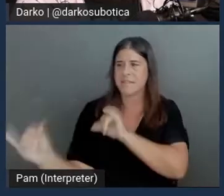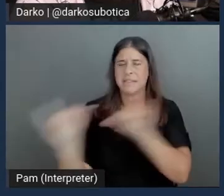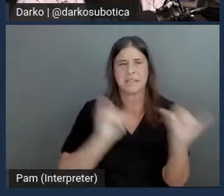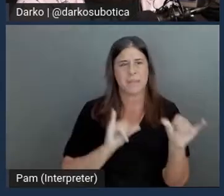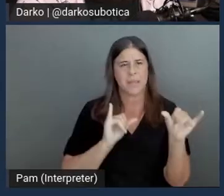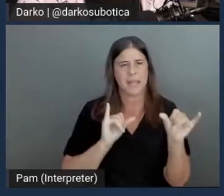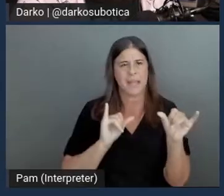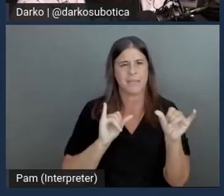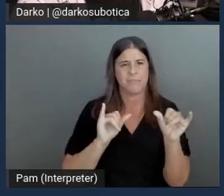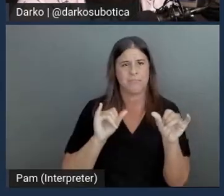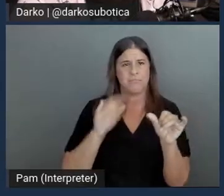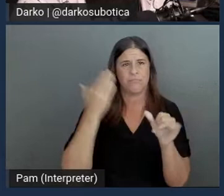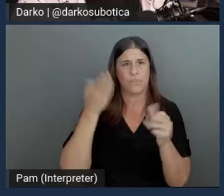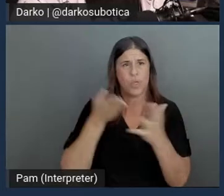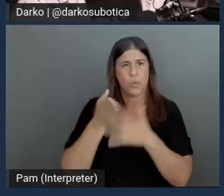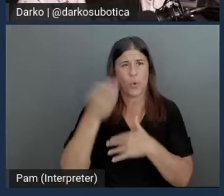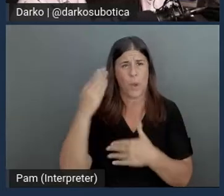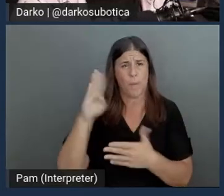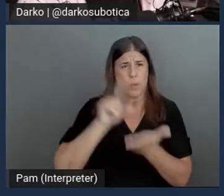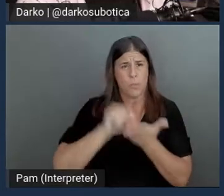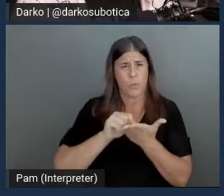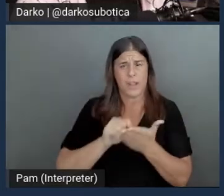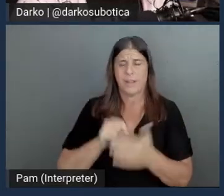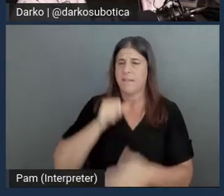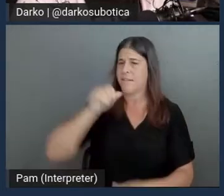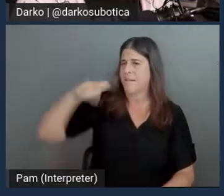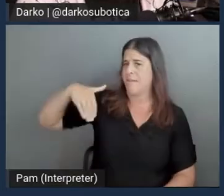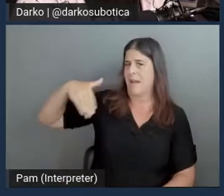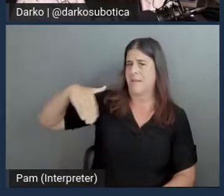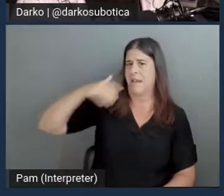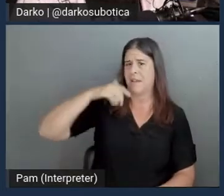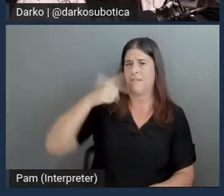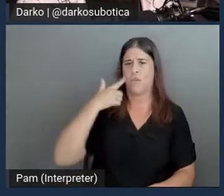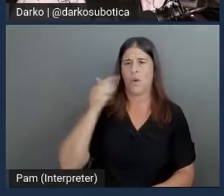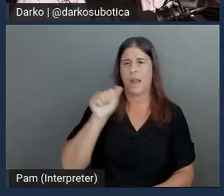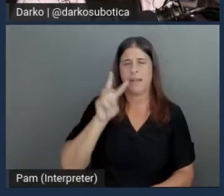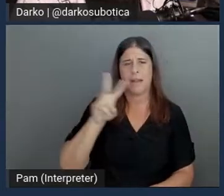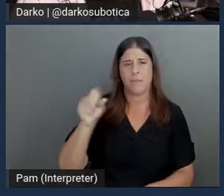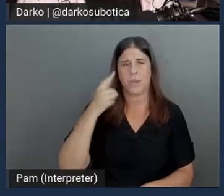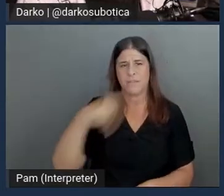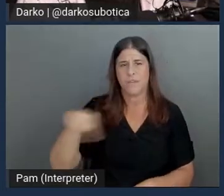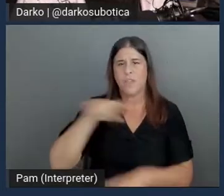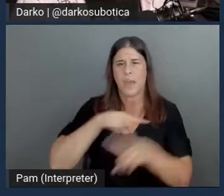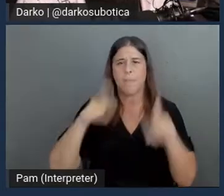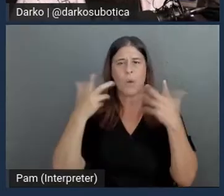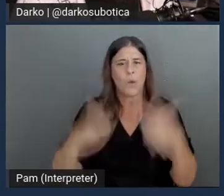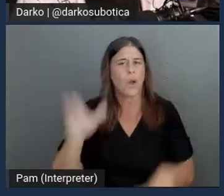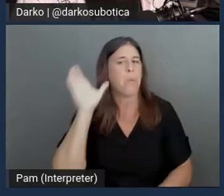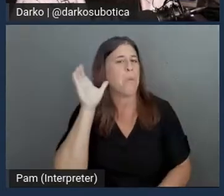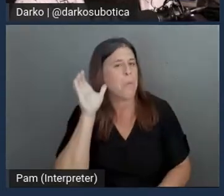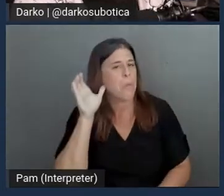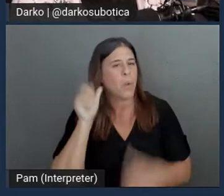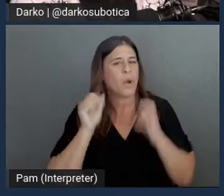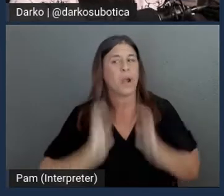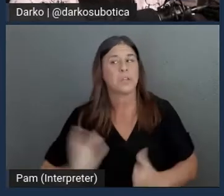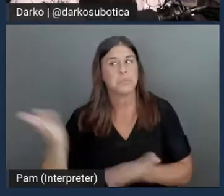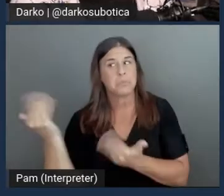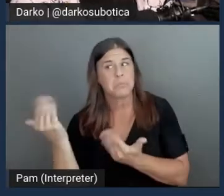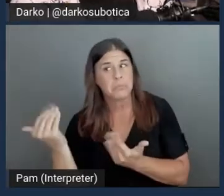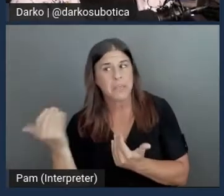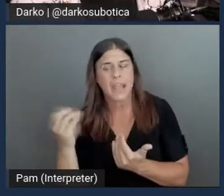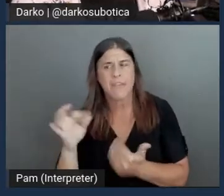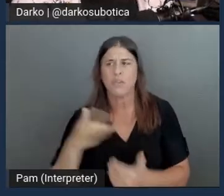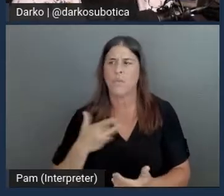that? Not yet in AWS RoboMaker, but we are always listening to customers. If Yeah. you've got a use case that you think